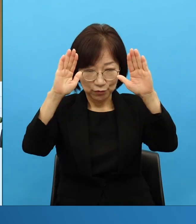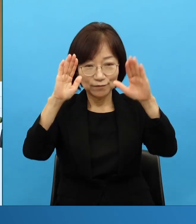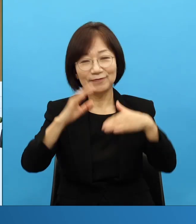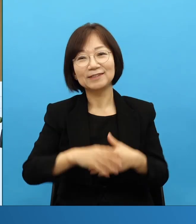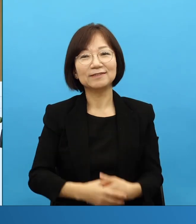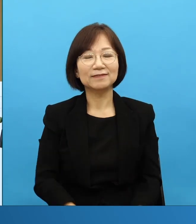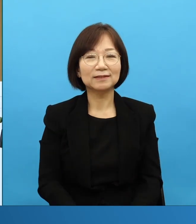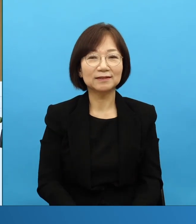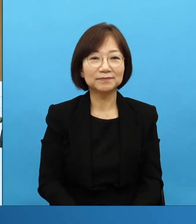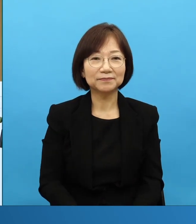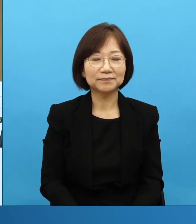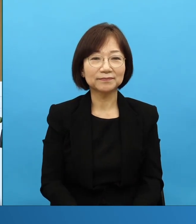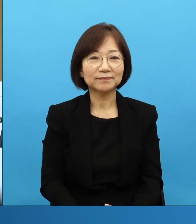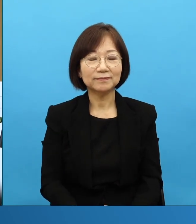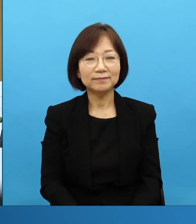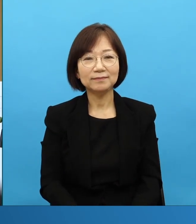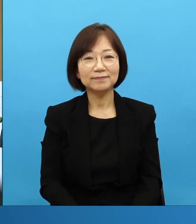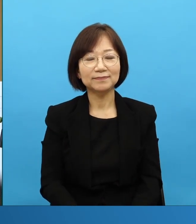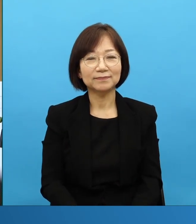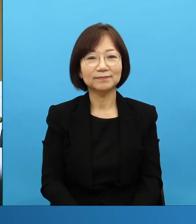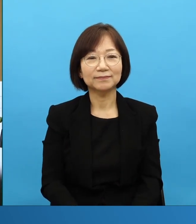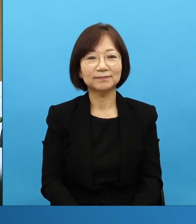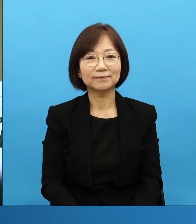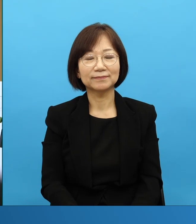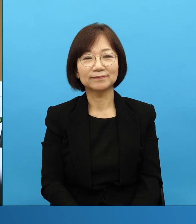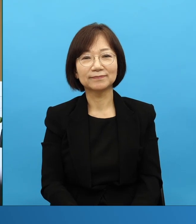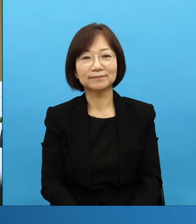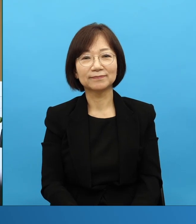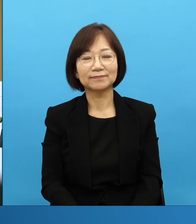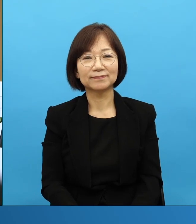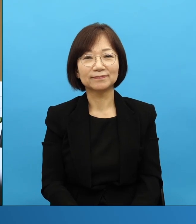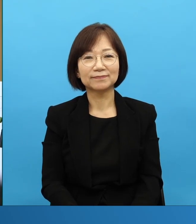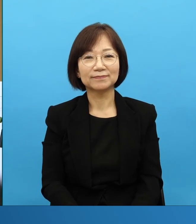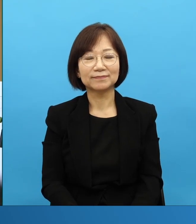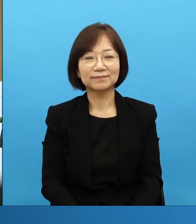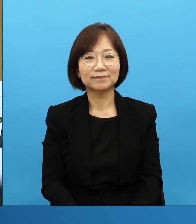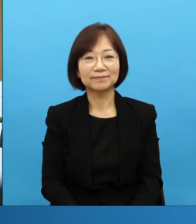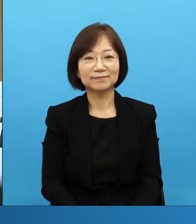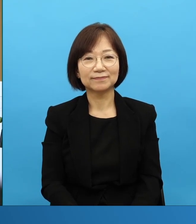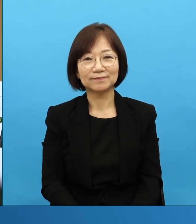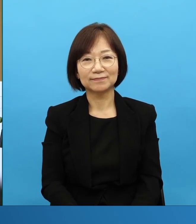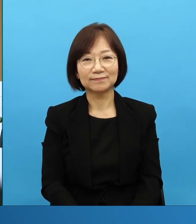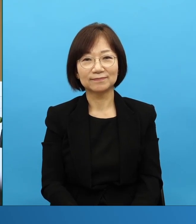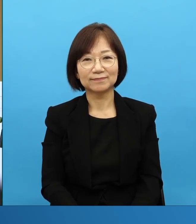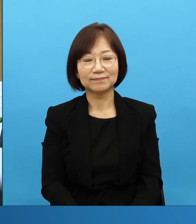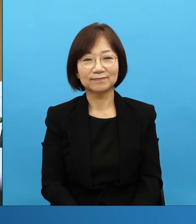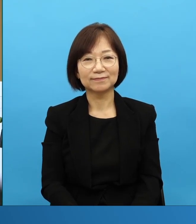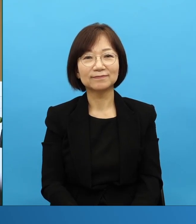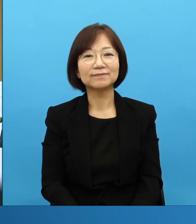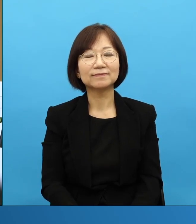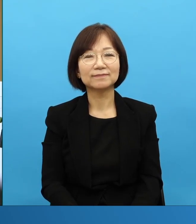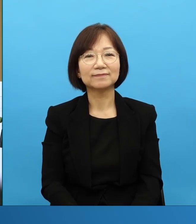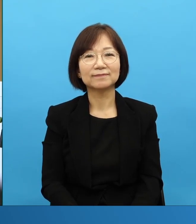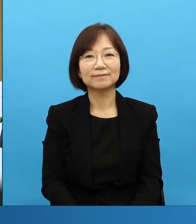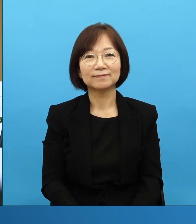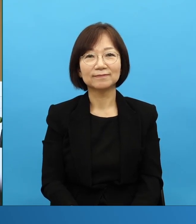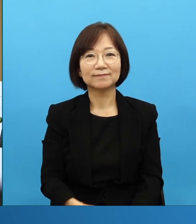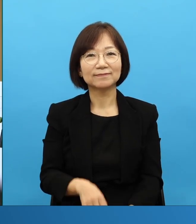Let us all rise and sing, O Lord, in my life. And session head Pastor Reverend, you will come and give us the prayer for the offering and close with the benediction.